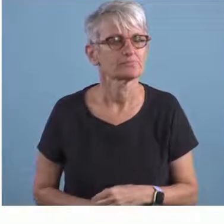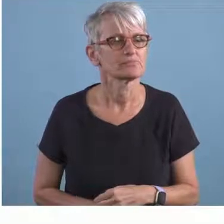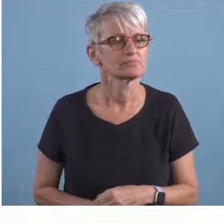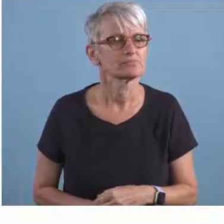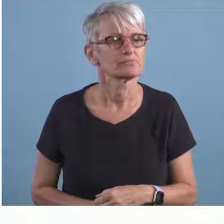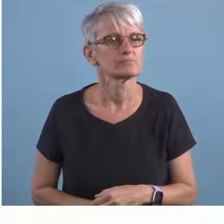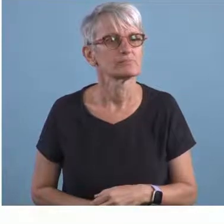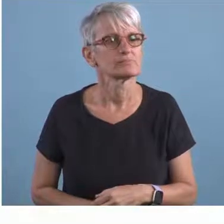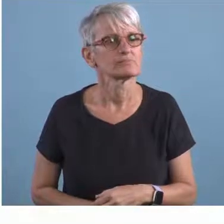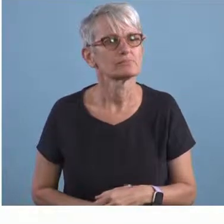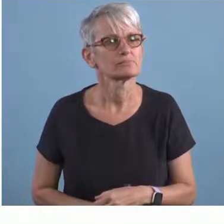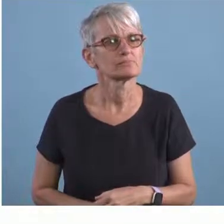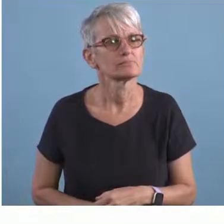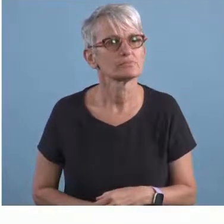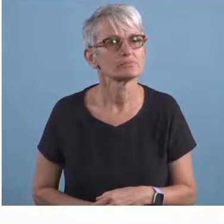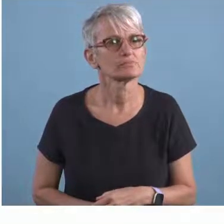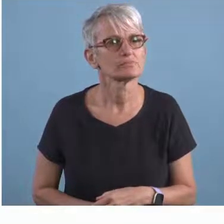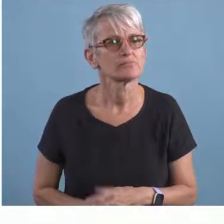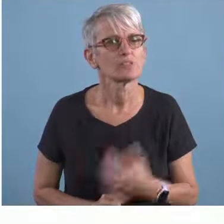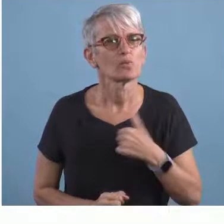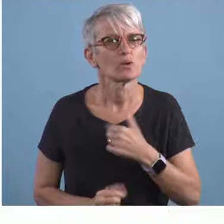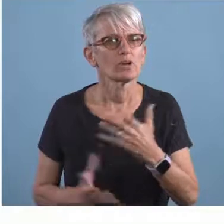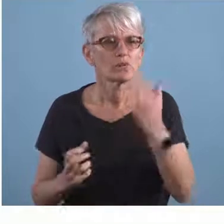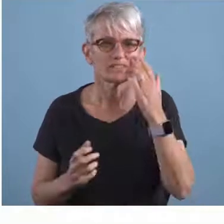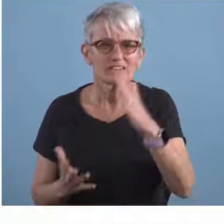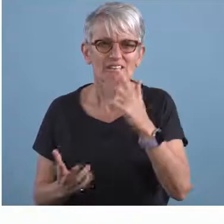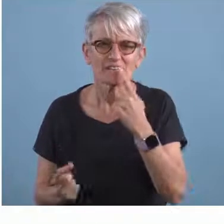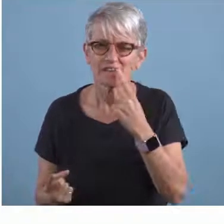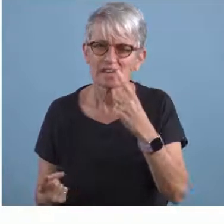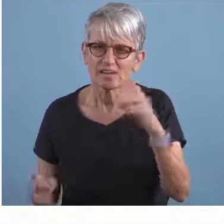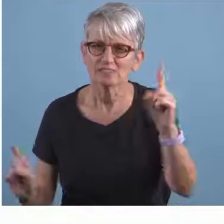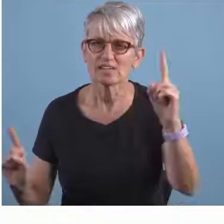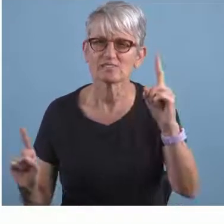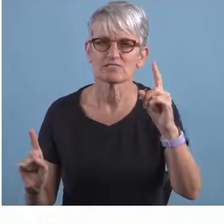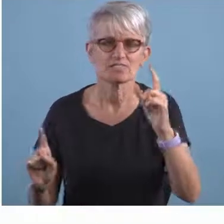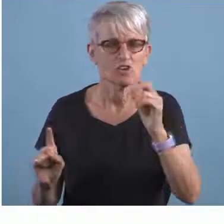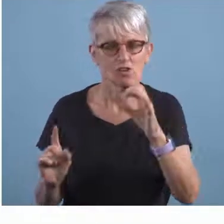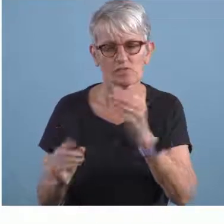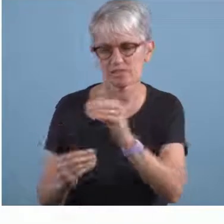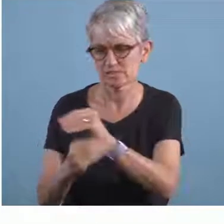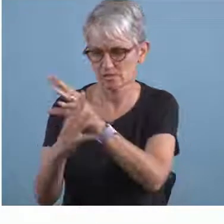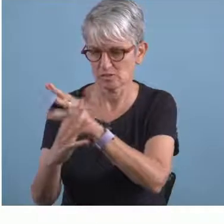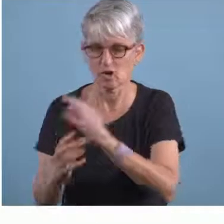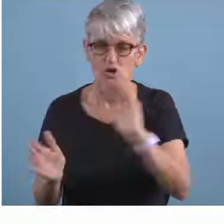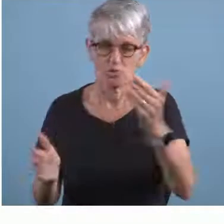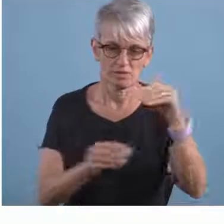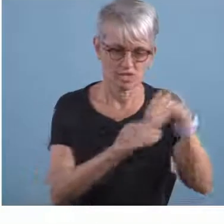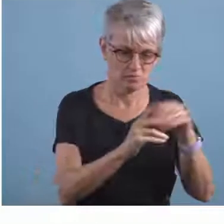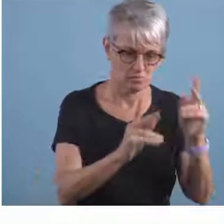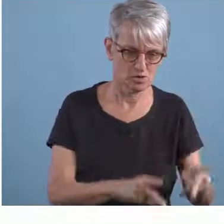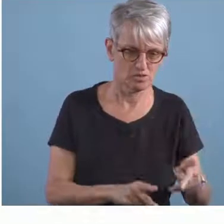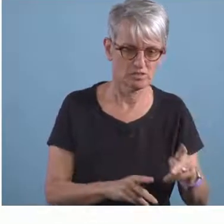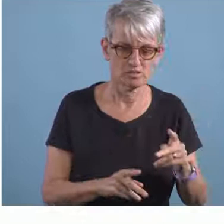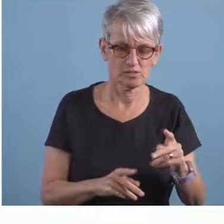want to see what's the efficacy or effectiveness of telepractice compared to in-person on the